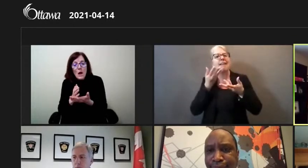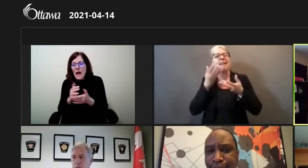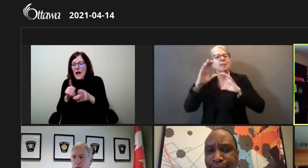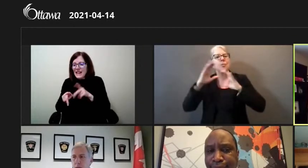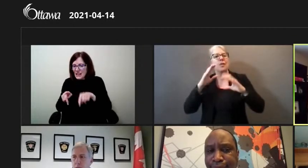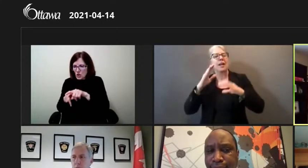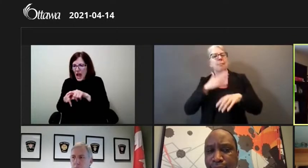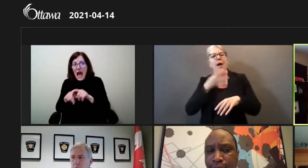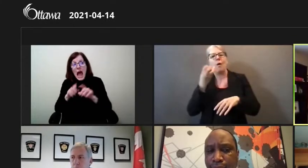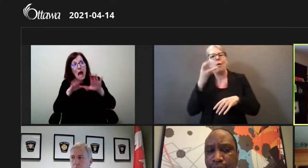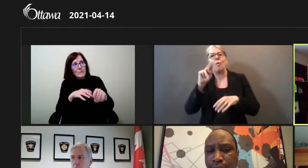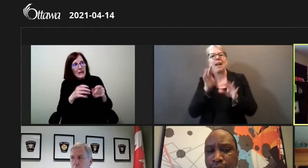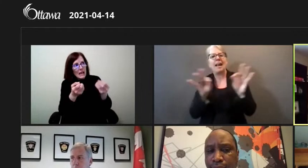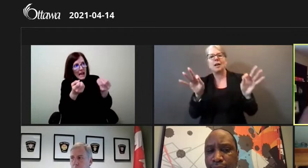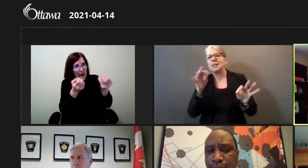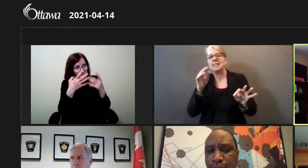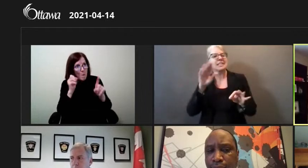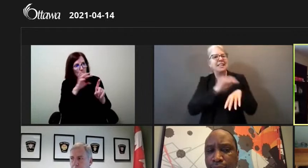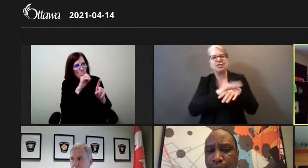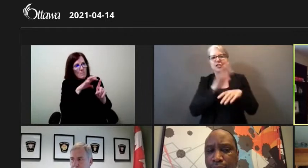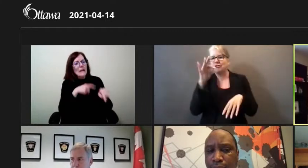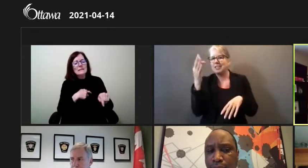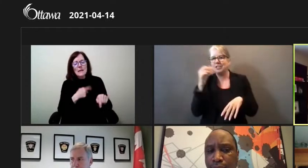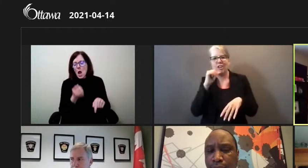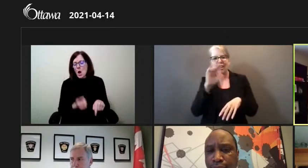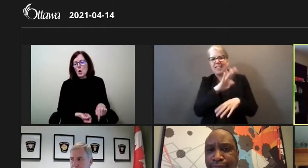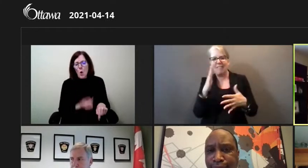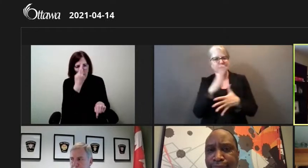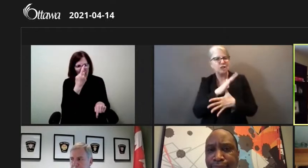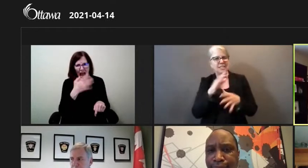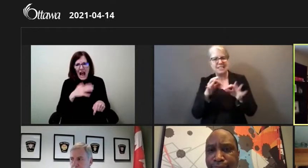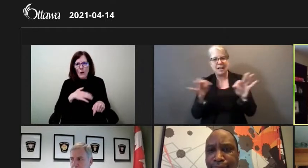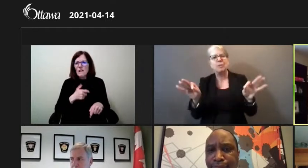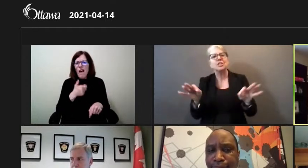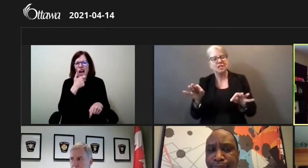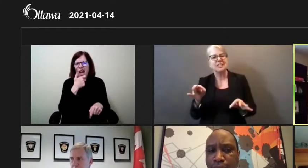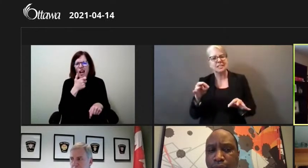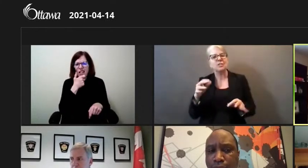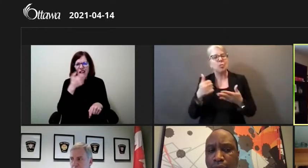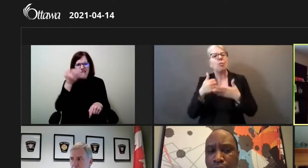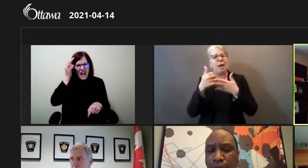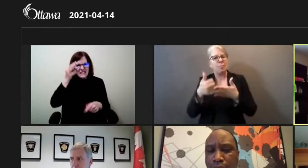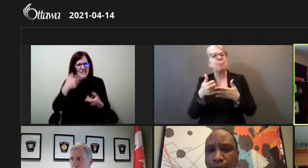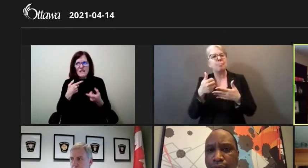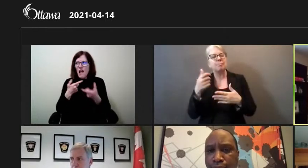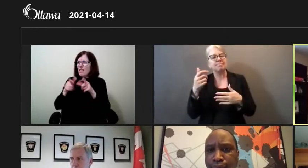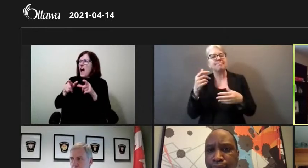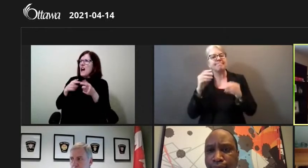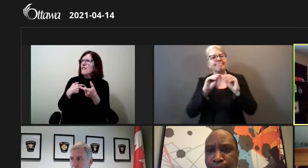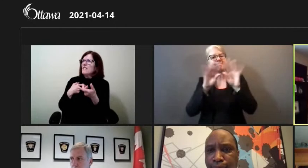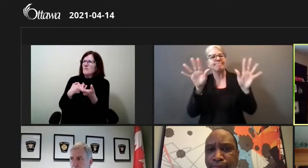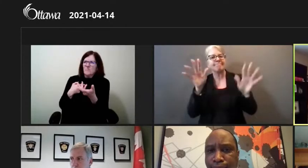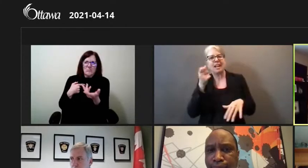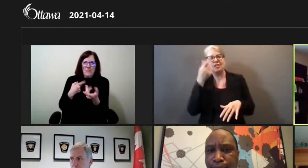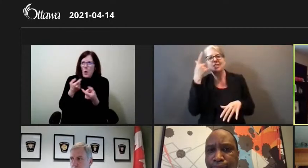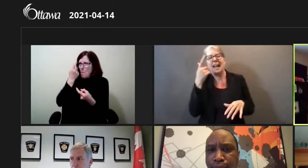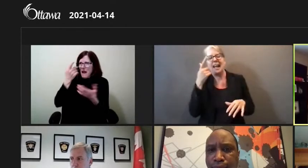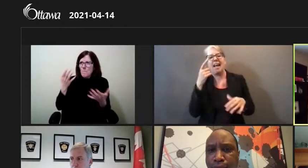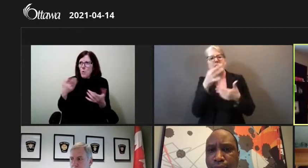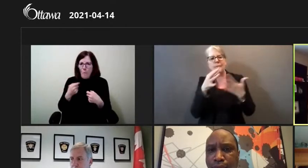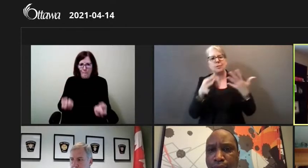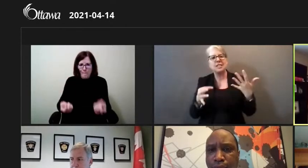English and French wasn't the first language. And so it was very helpful for them to better understand the, the issues and the options available to